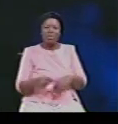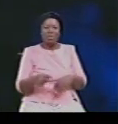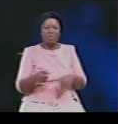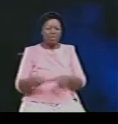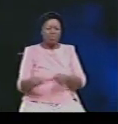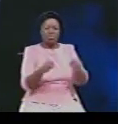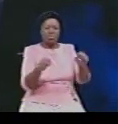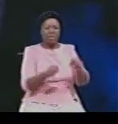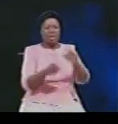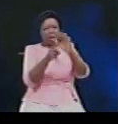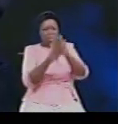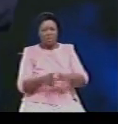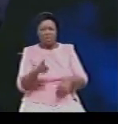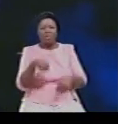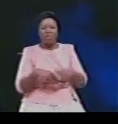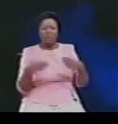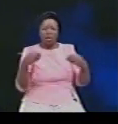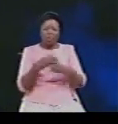It immediately you in the office.